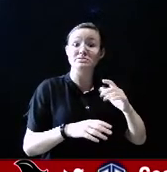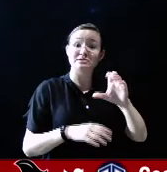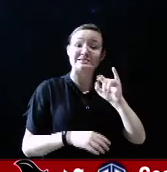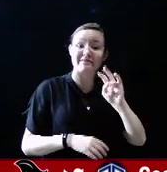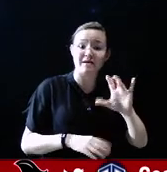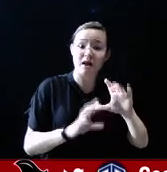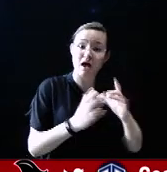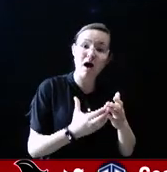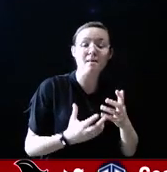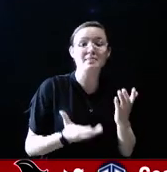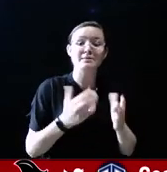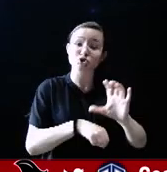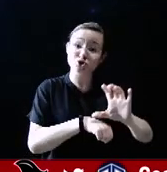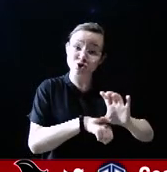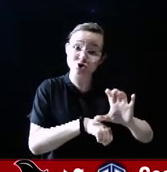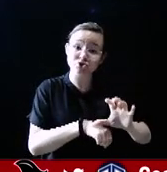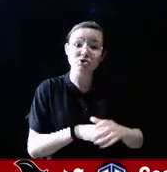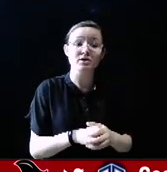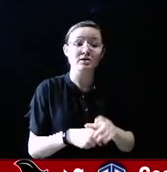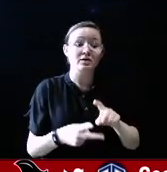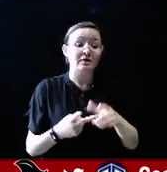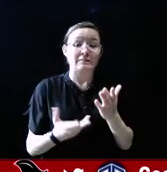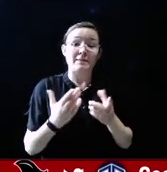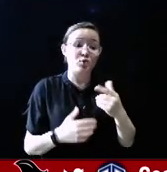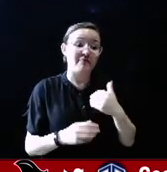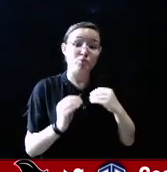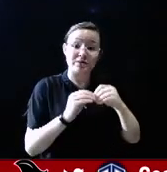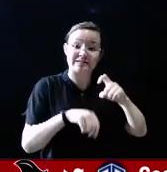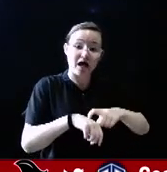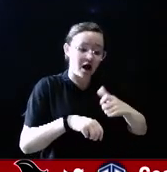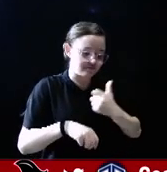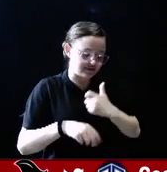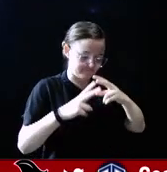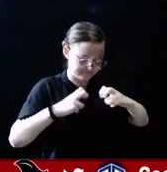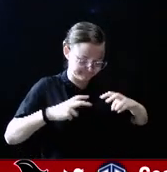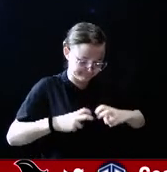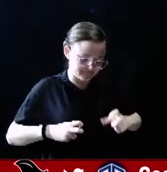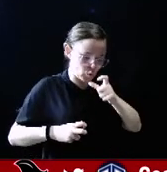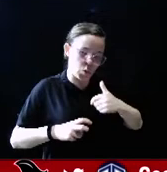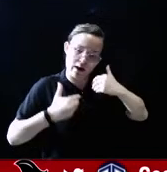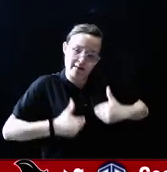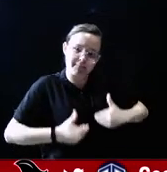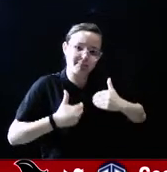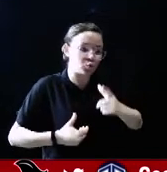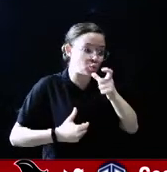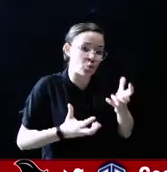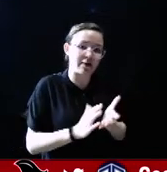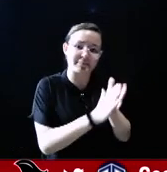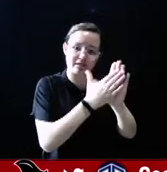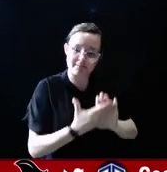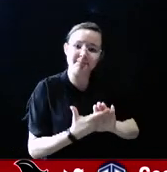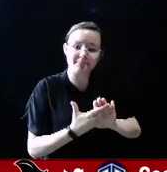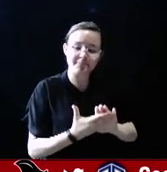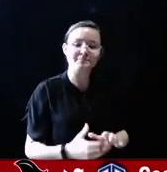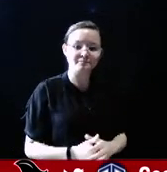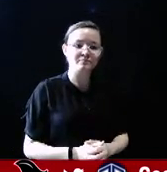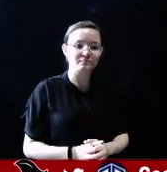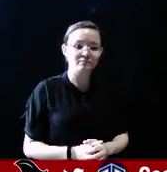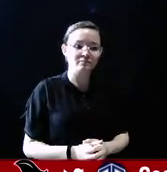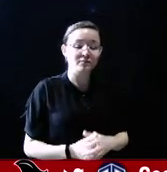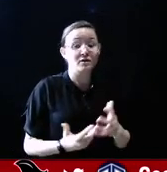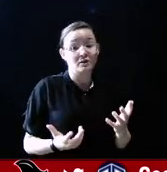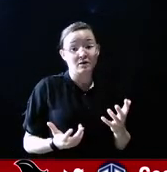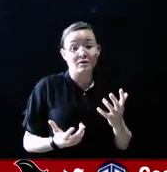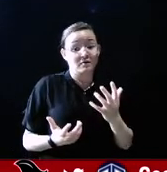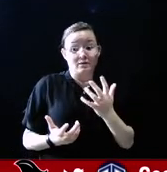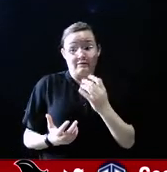or your local church. Maybe you've had time for self-reflection on the person you are and the one you want to become. For better